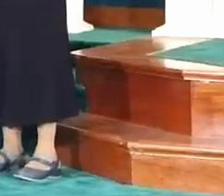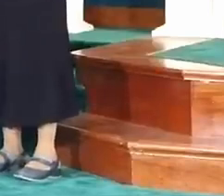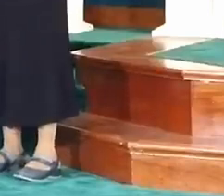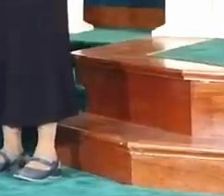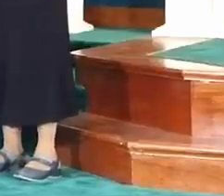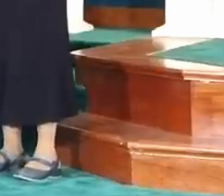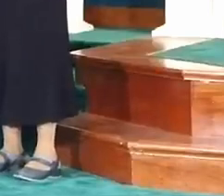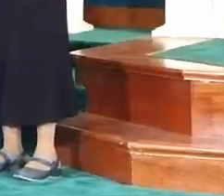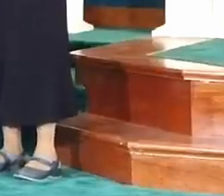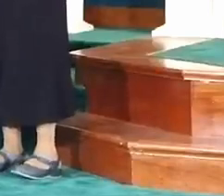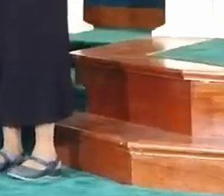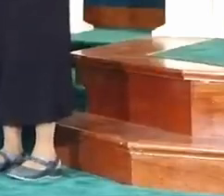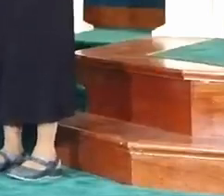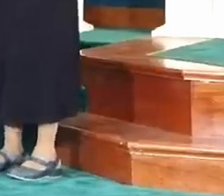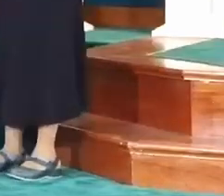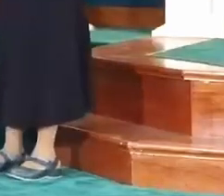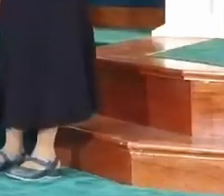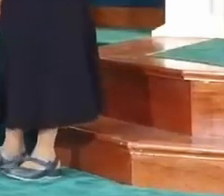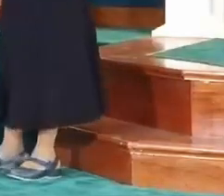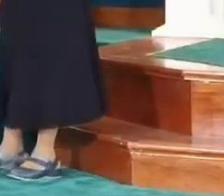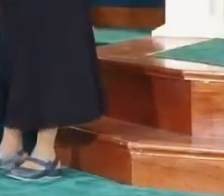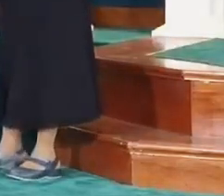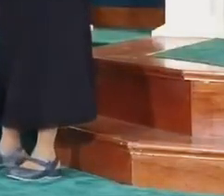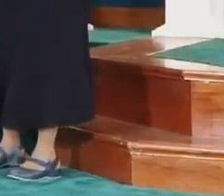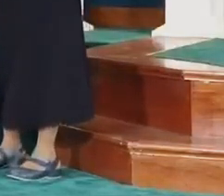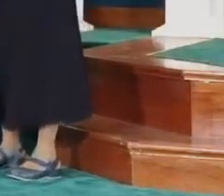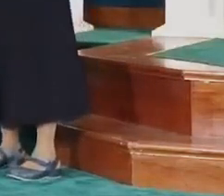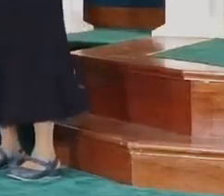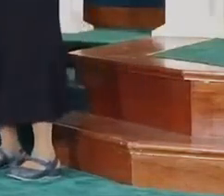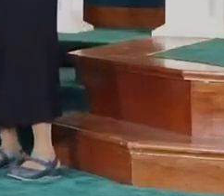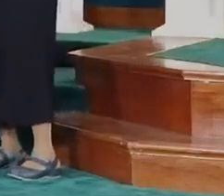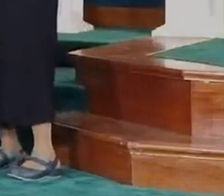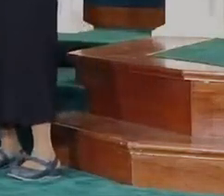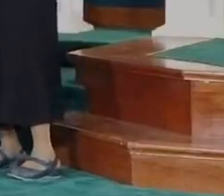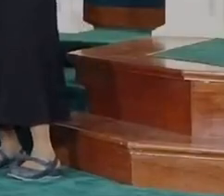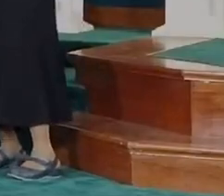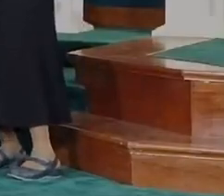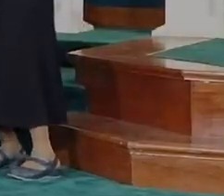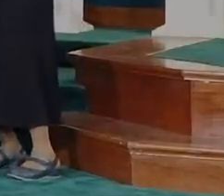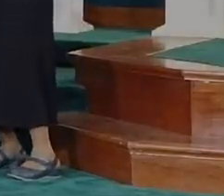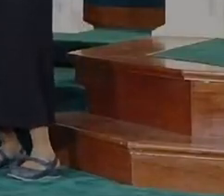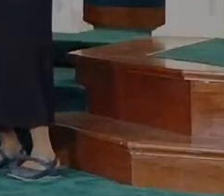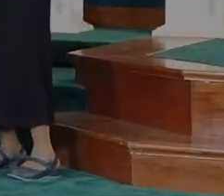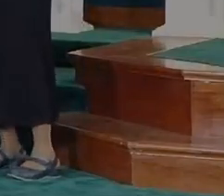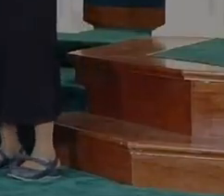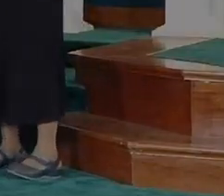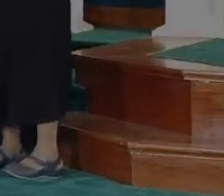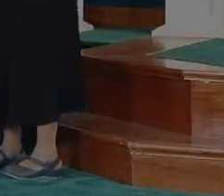Acts chapter 23. But for now, it's bye!